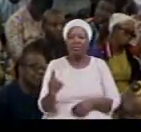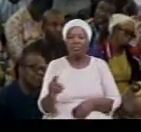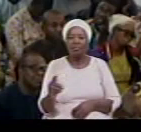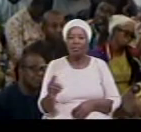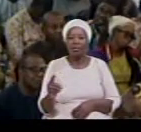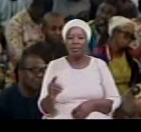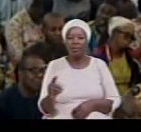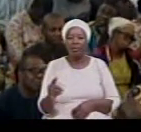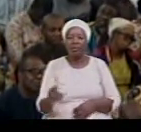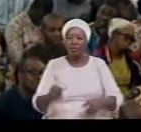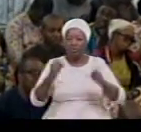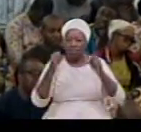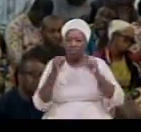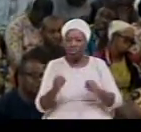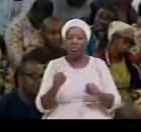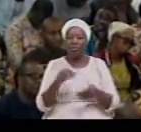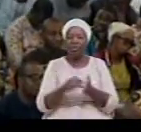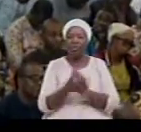strong,